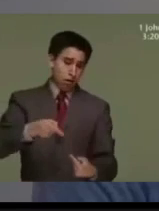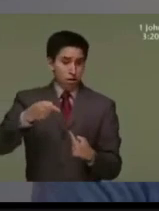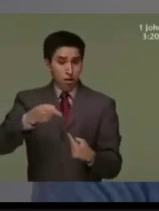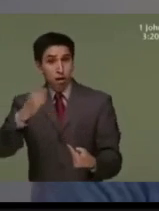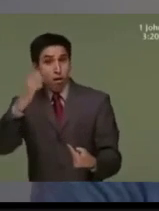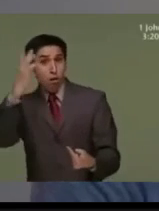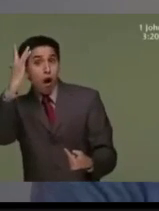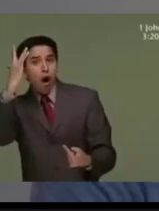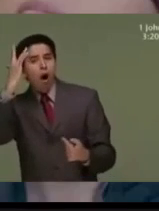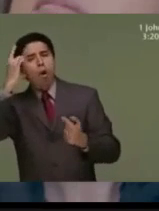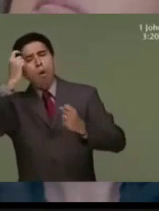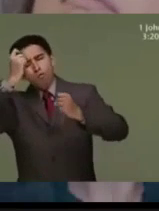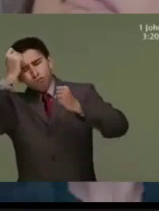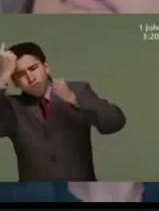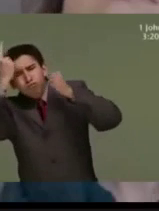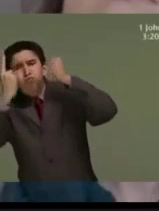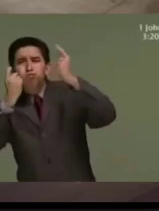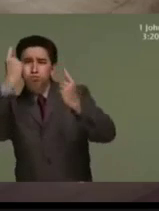future.